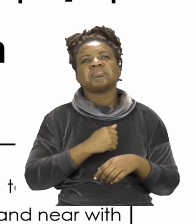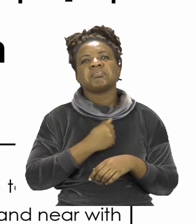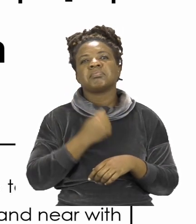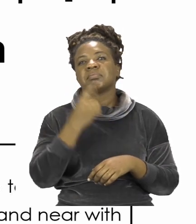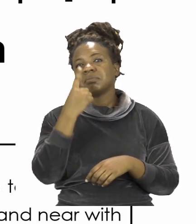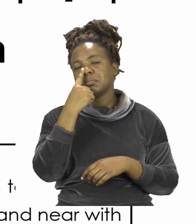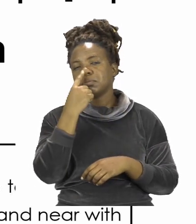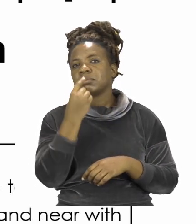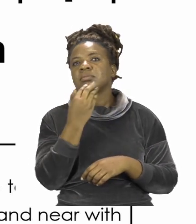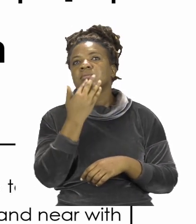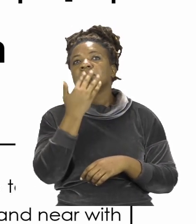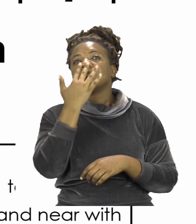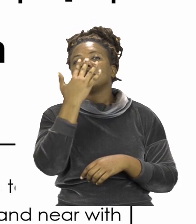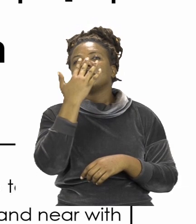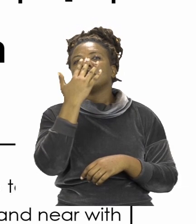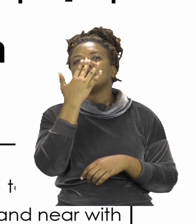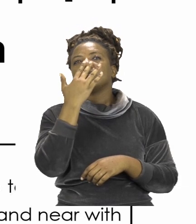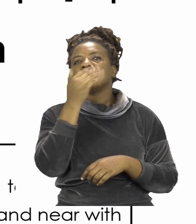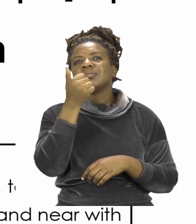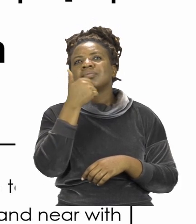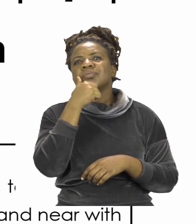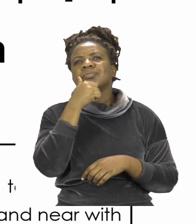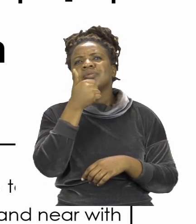smell nice or